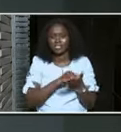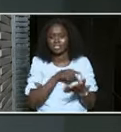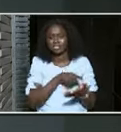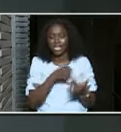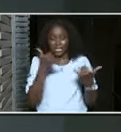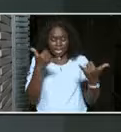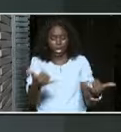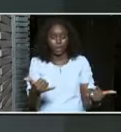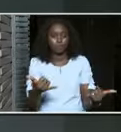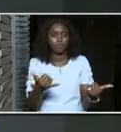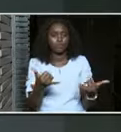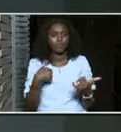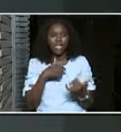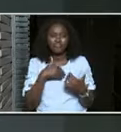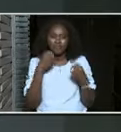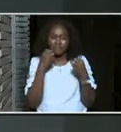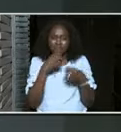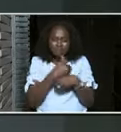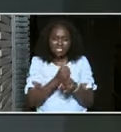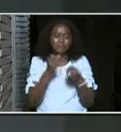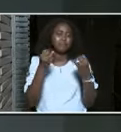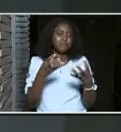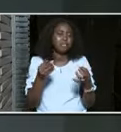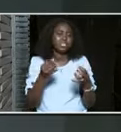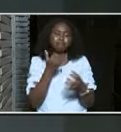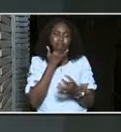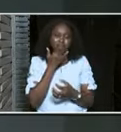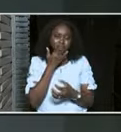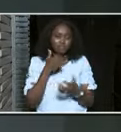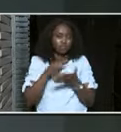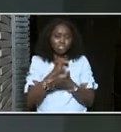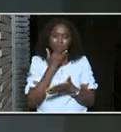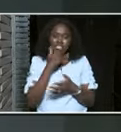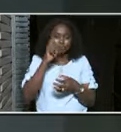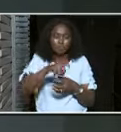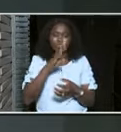lot, we made so many mistakes, and those mistakes must